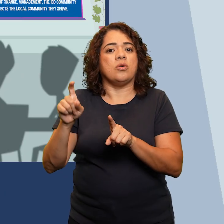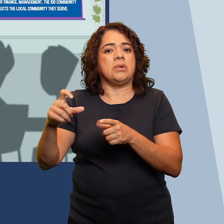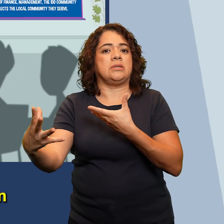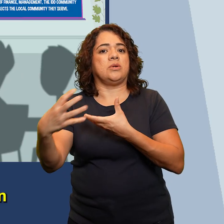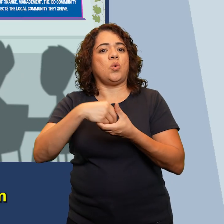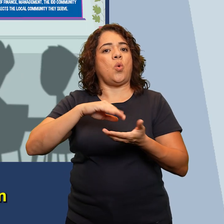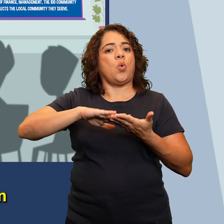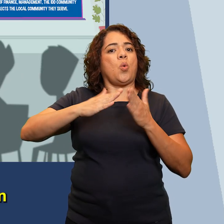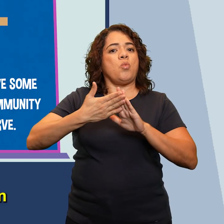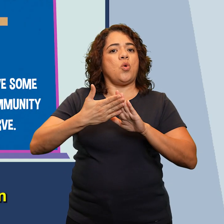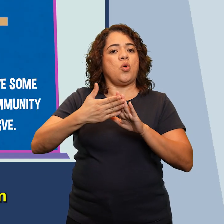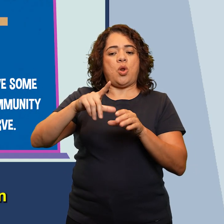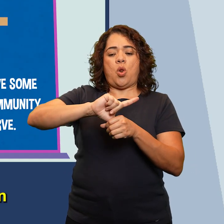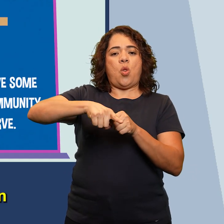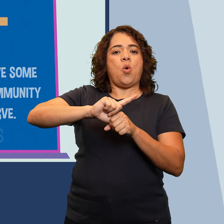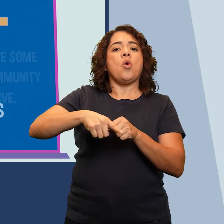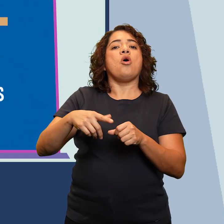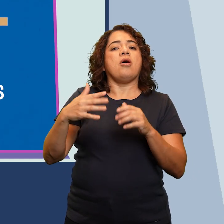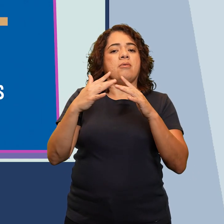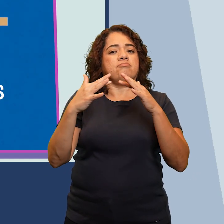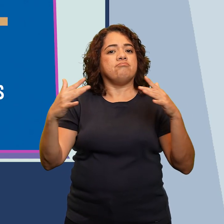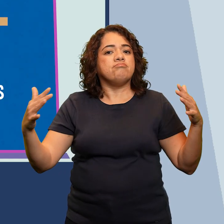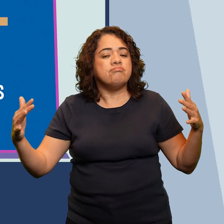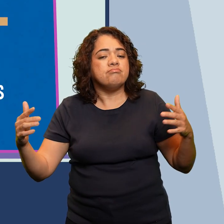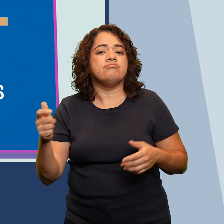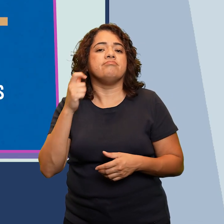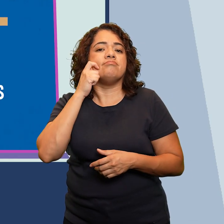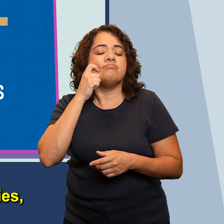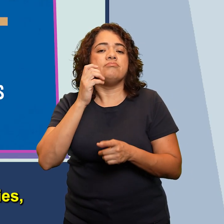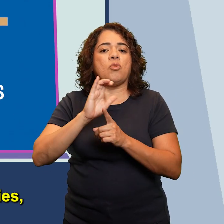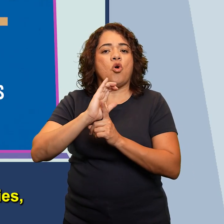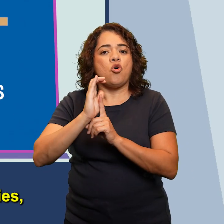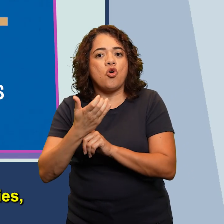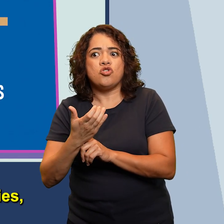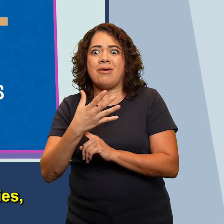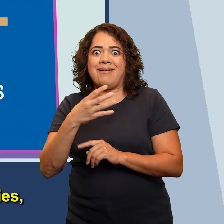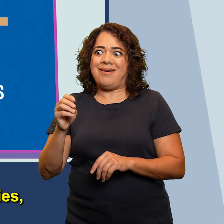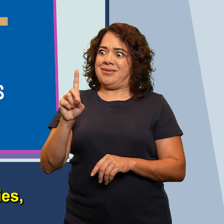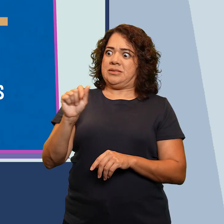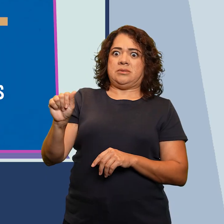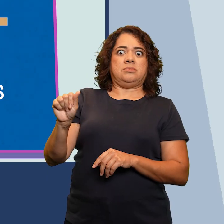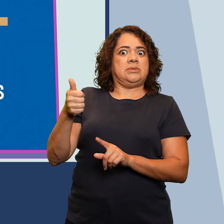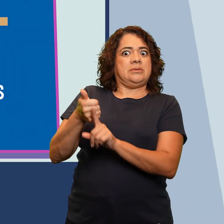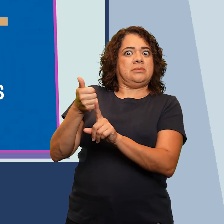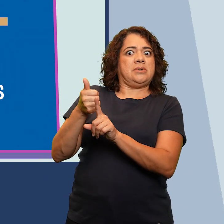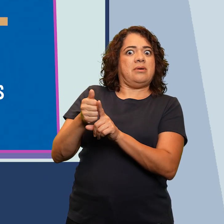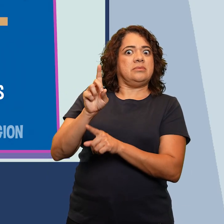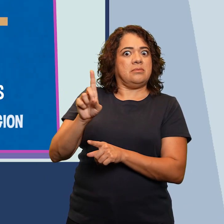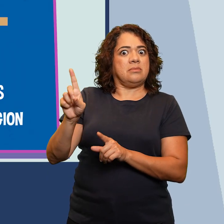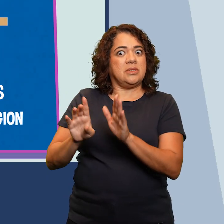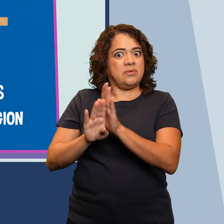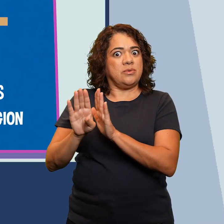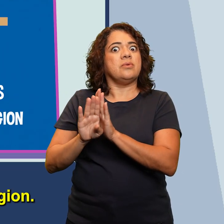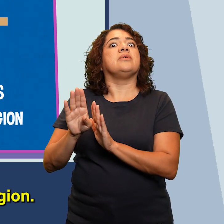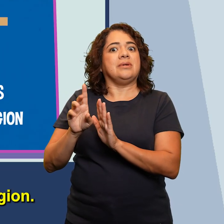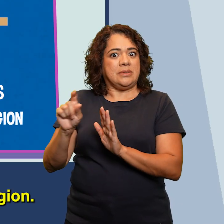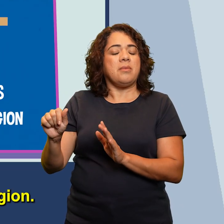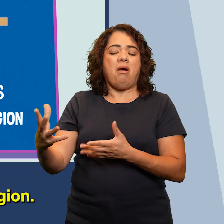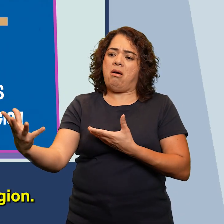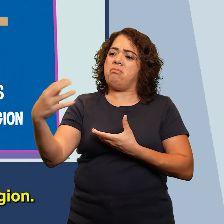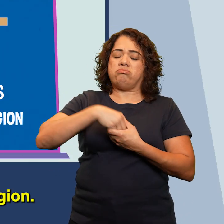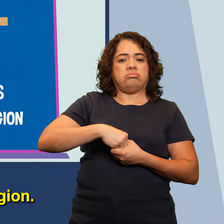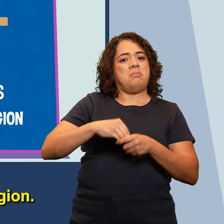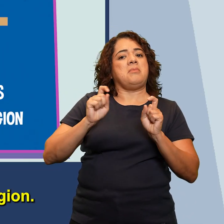serve. This means it must contain at least 25% members with developmental disabilities, and additionally have members that reflect the